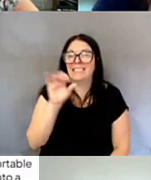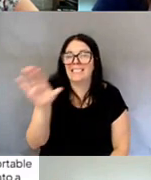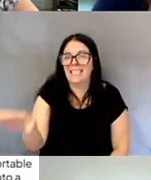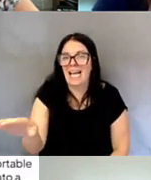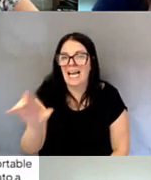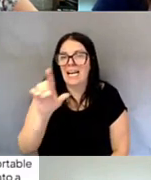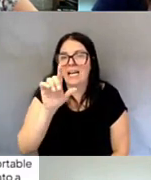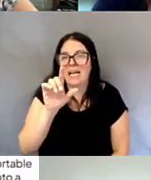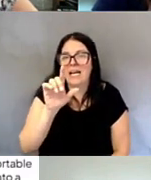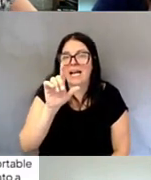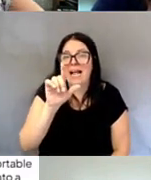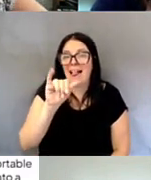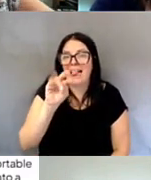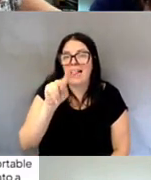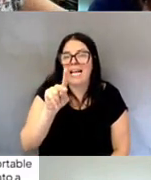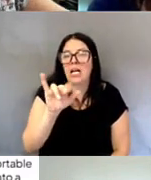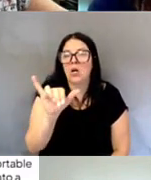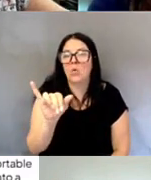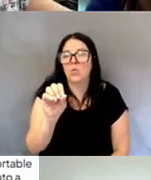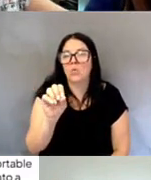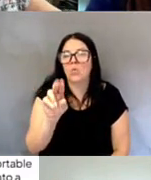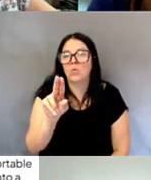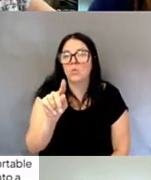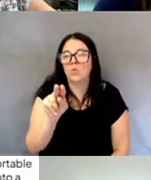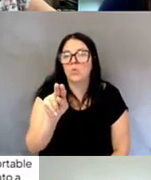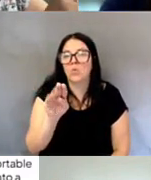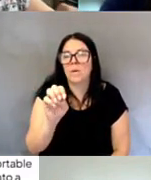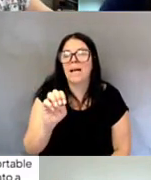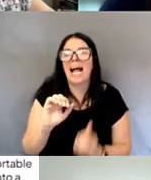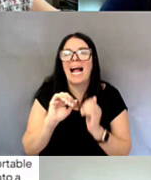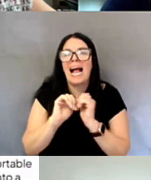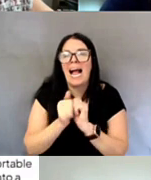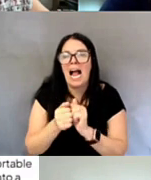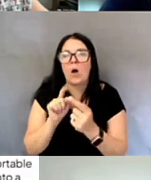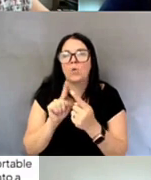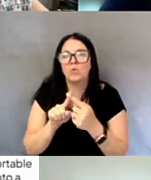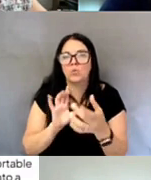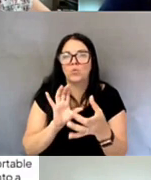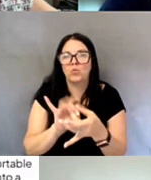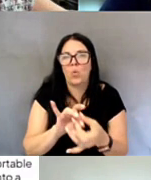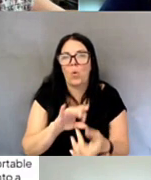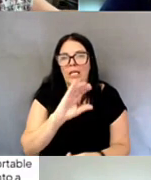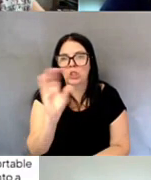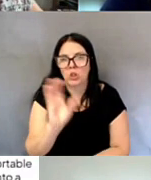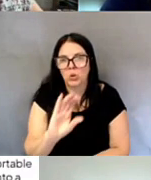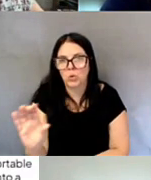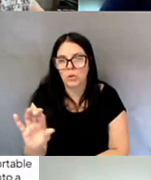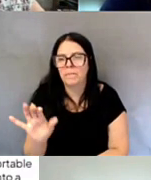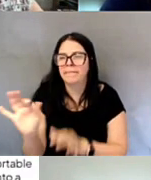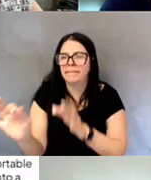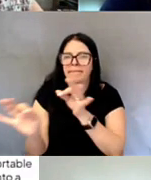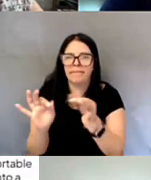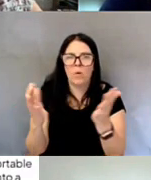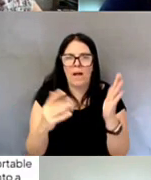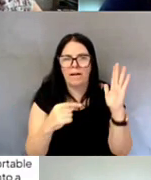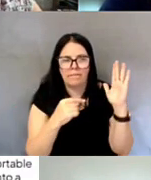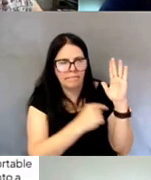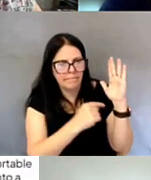YouTube, how to join on Zoom, what are the features, everything. I would send them the